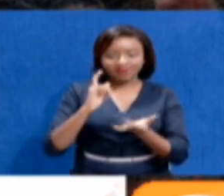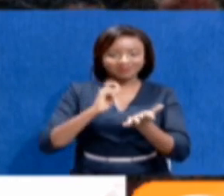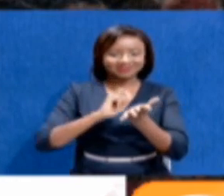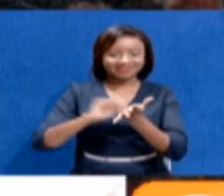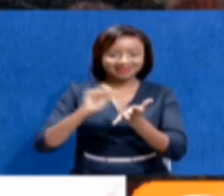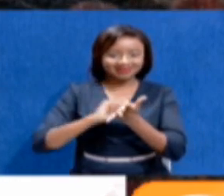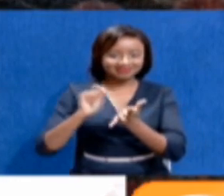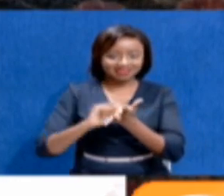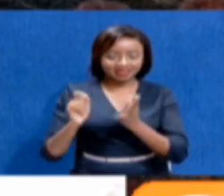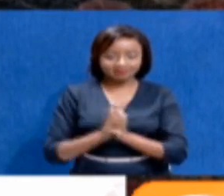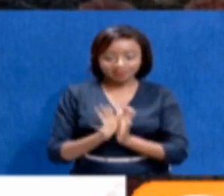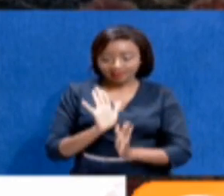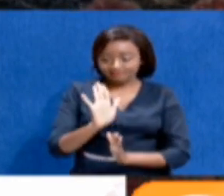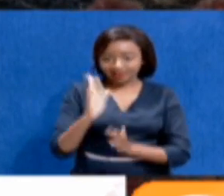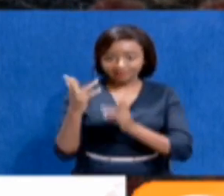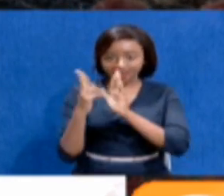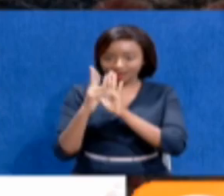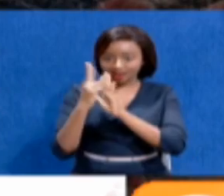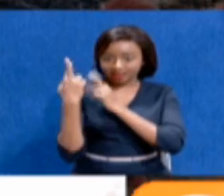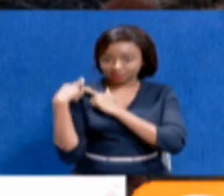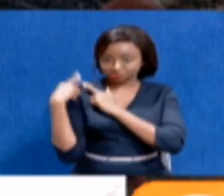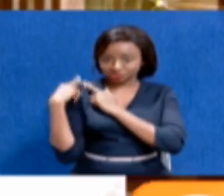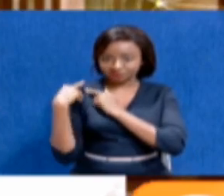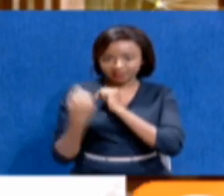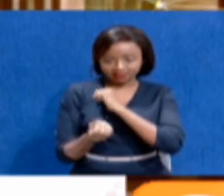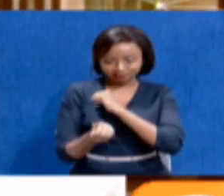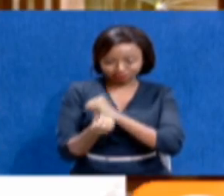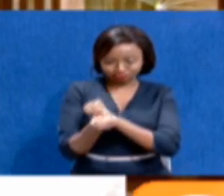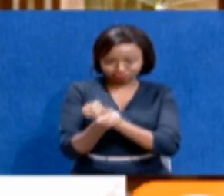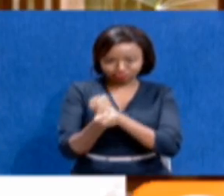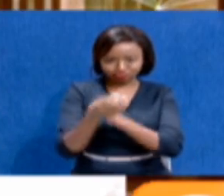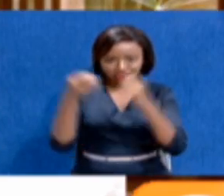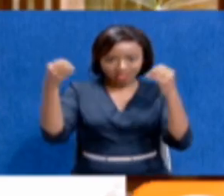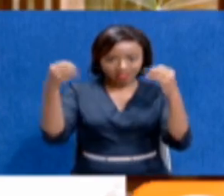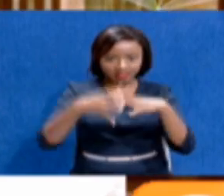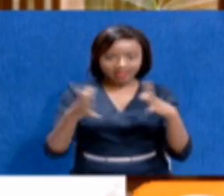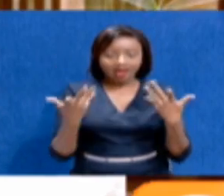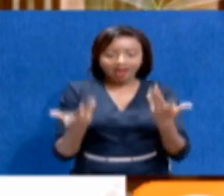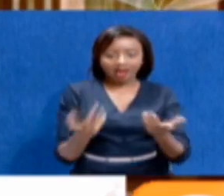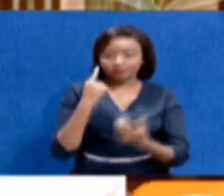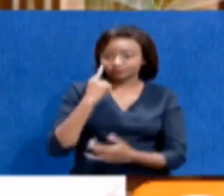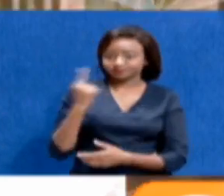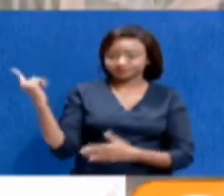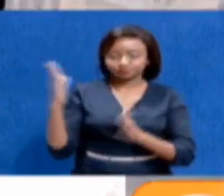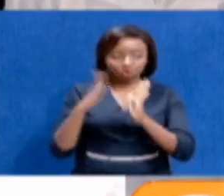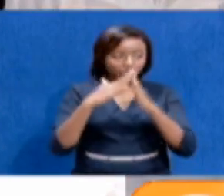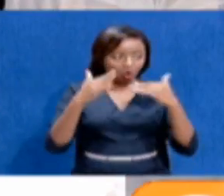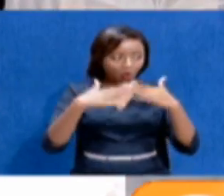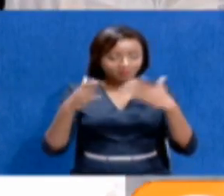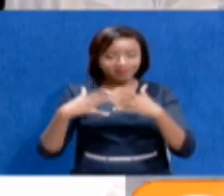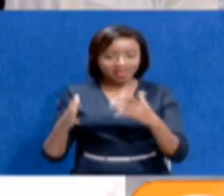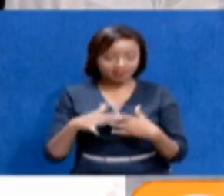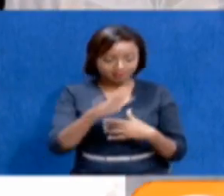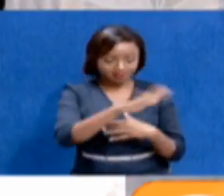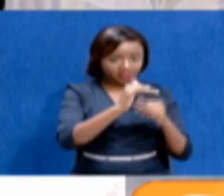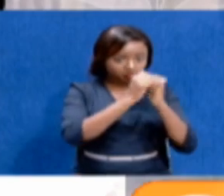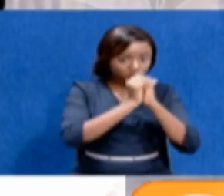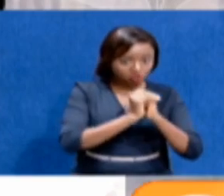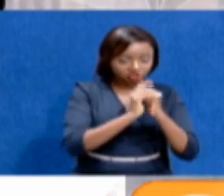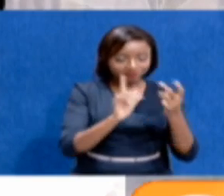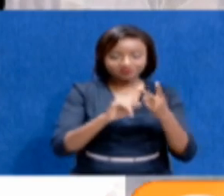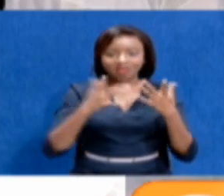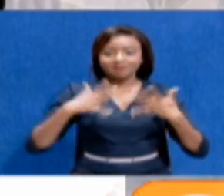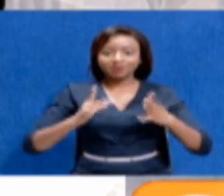secretaries. Their roles are spelled out in the notice will be to settle on dates for reopening and the number of worshippers allowed into worship